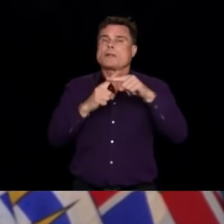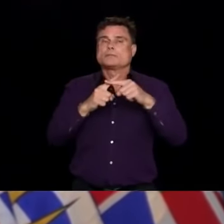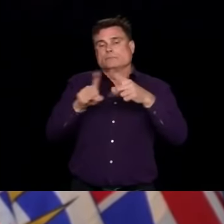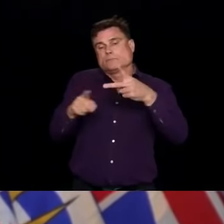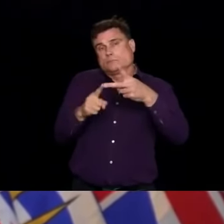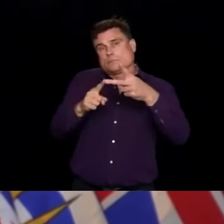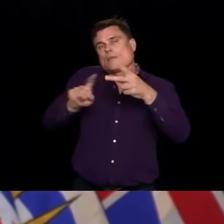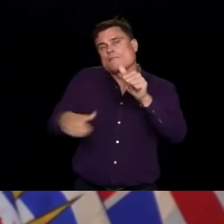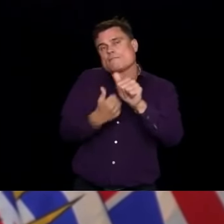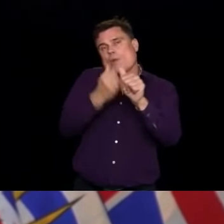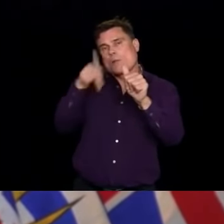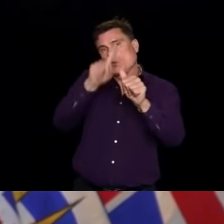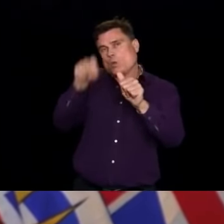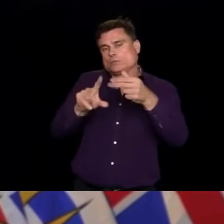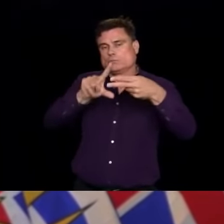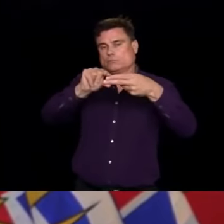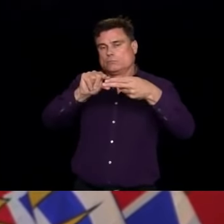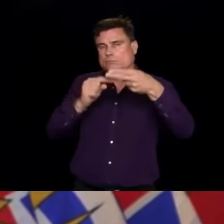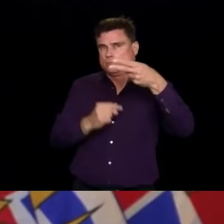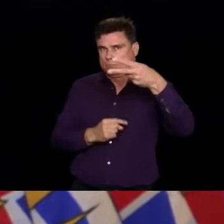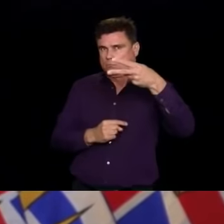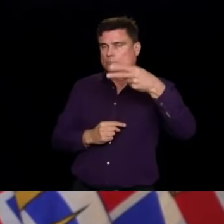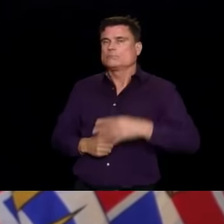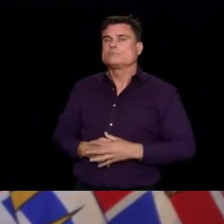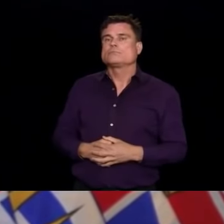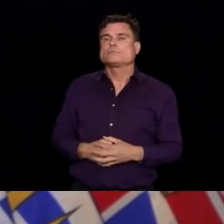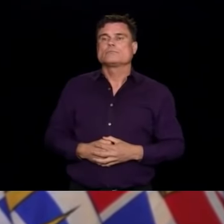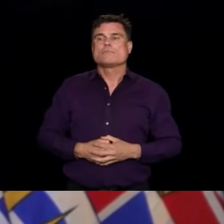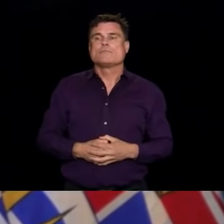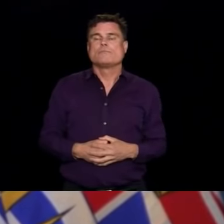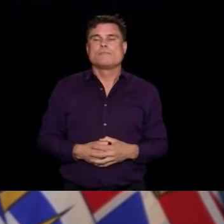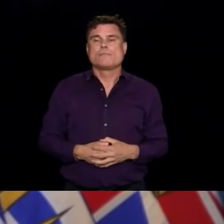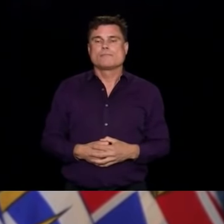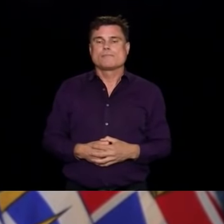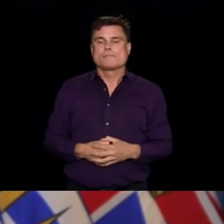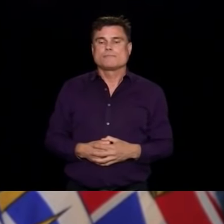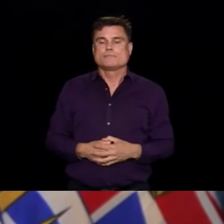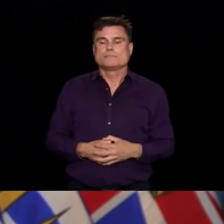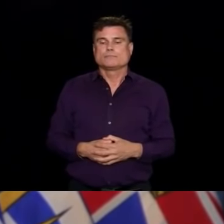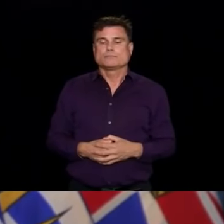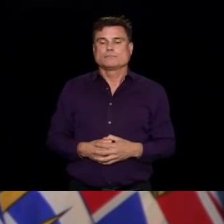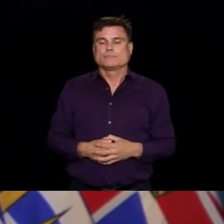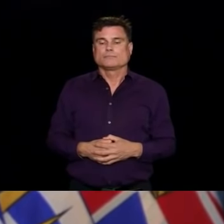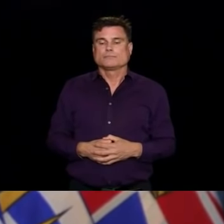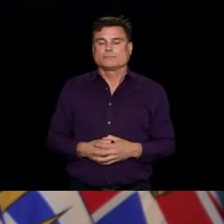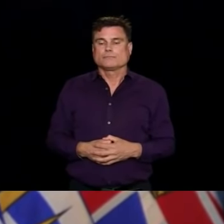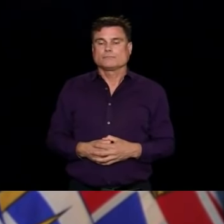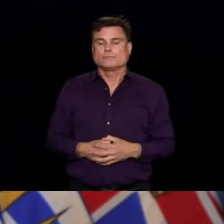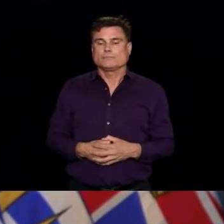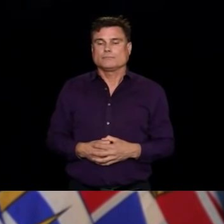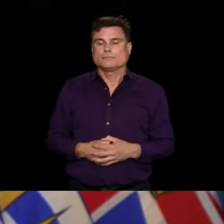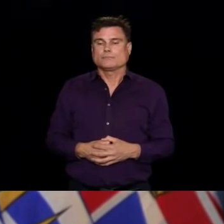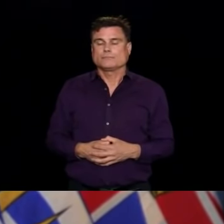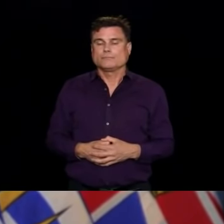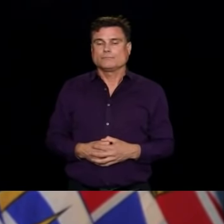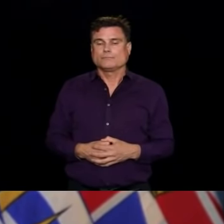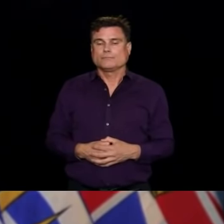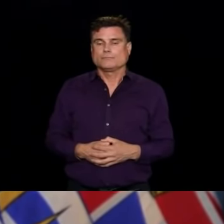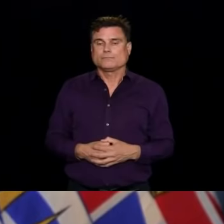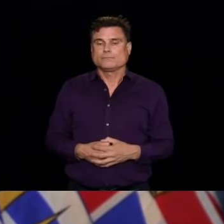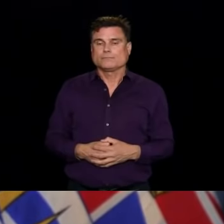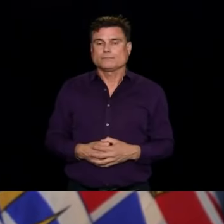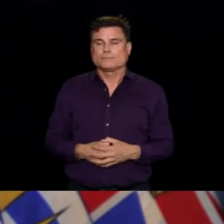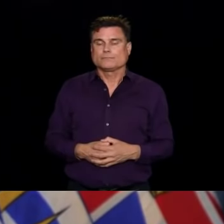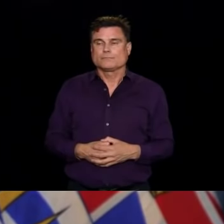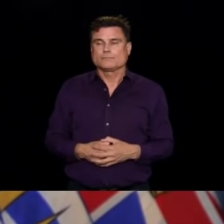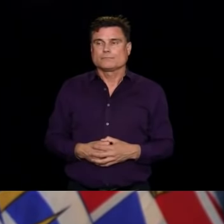follow-up. Please take yourselves off mute. And if you wish to enter the queue to ask a question, please press star one. If you have